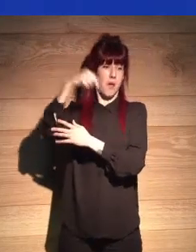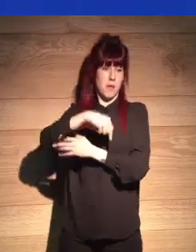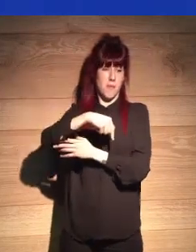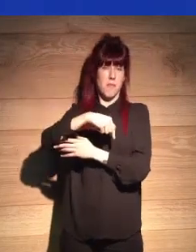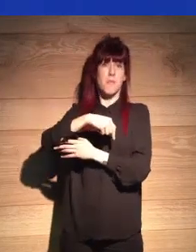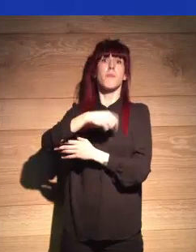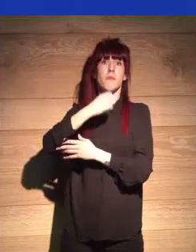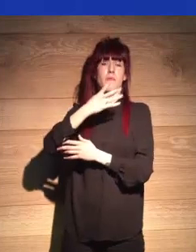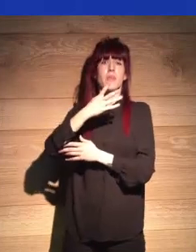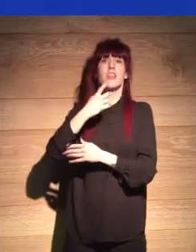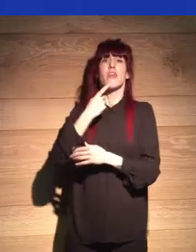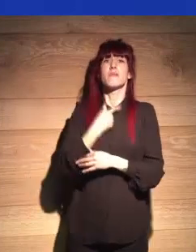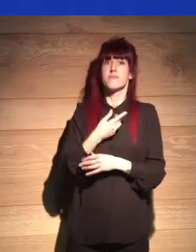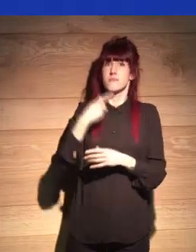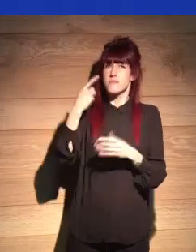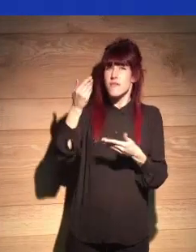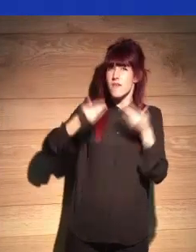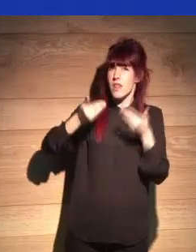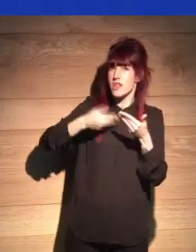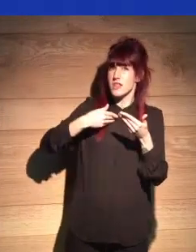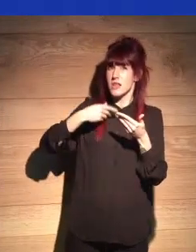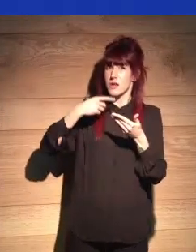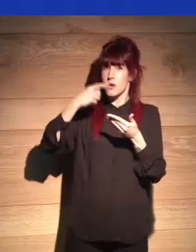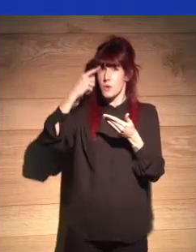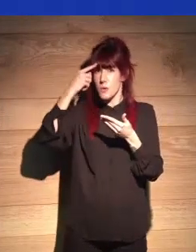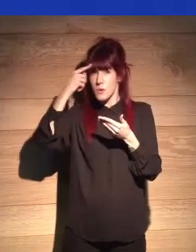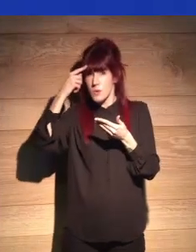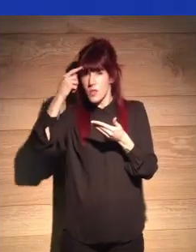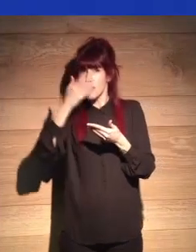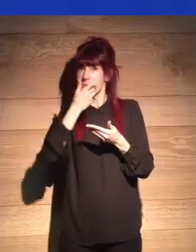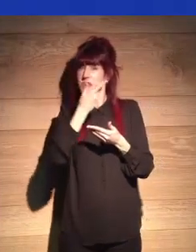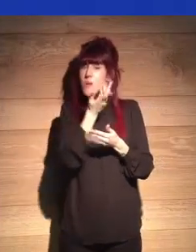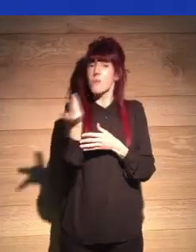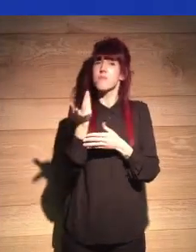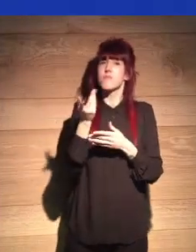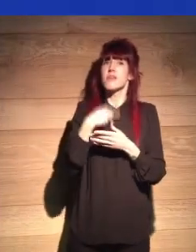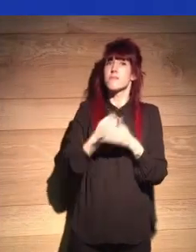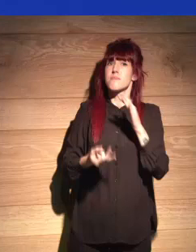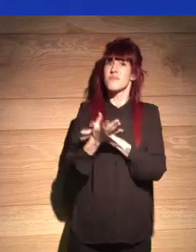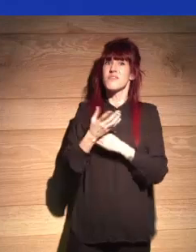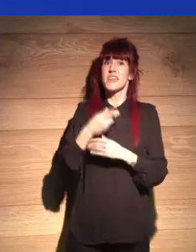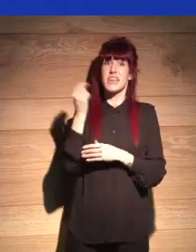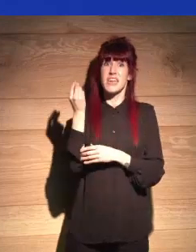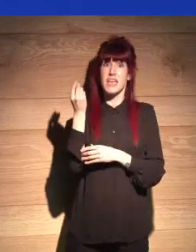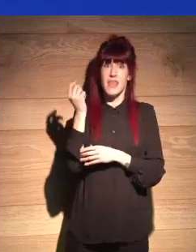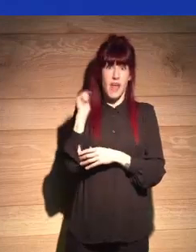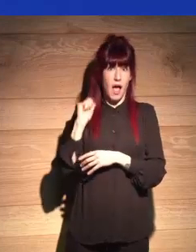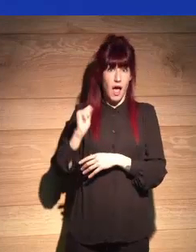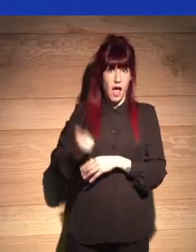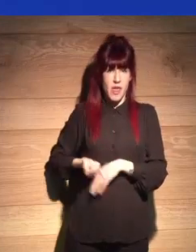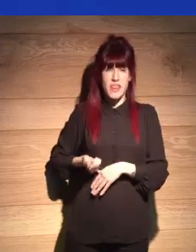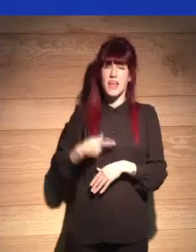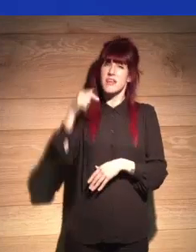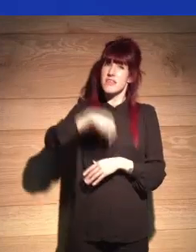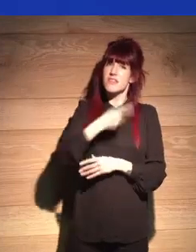go to innovation, to that knowledge generated that generates patent and rich and wealth, in